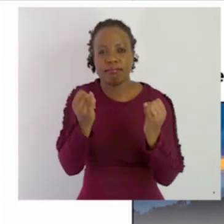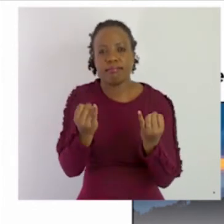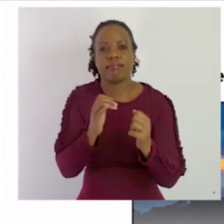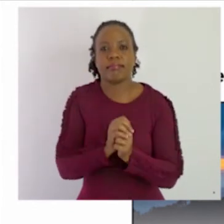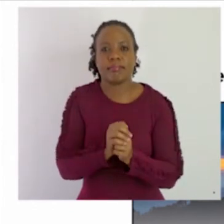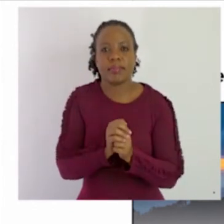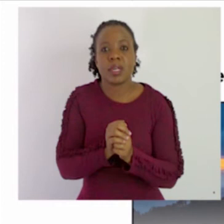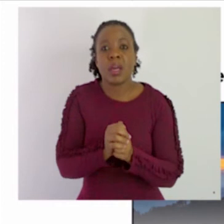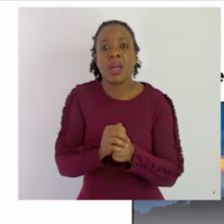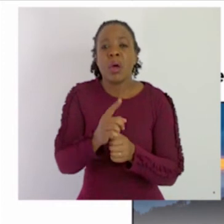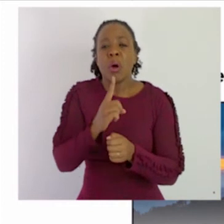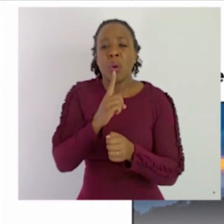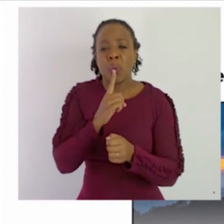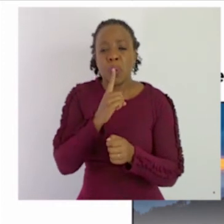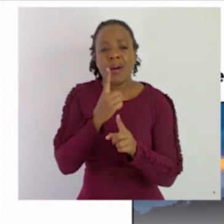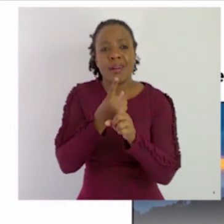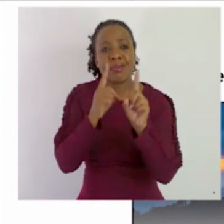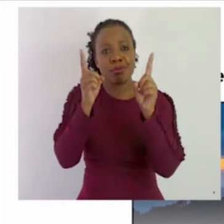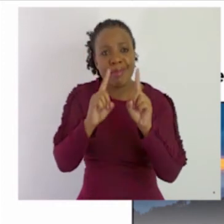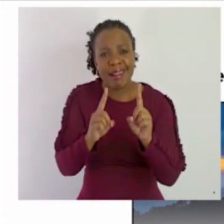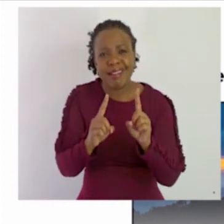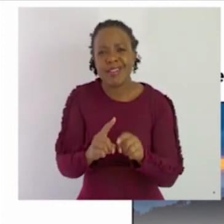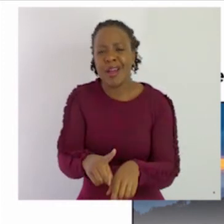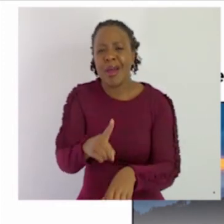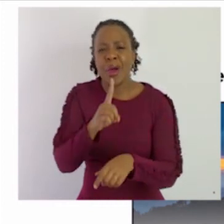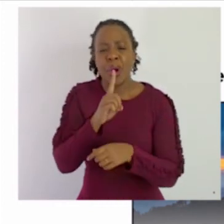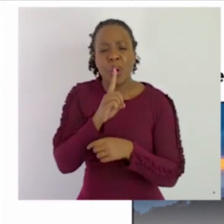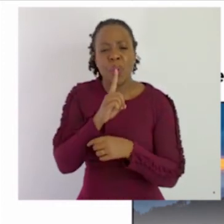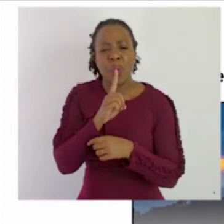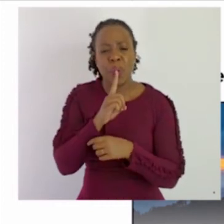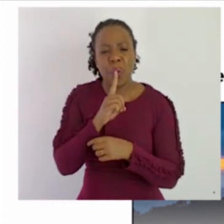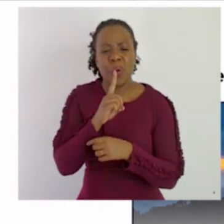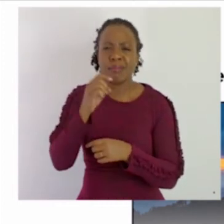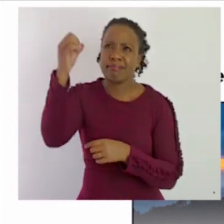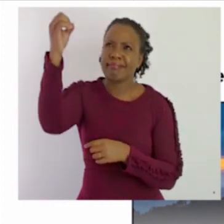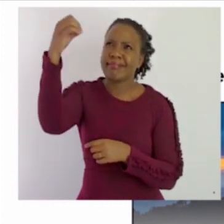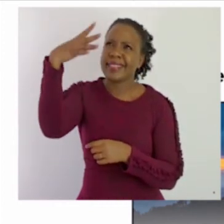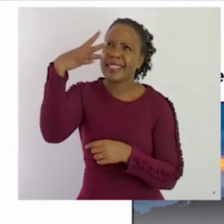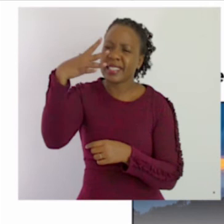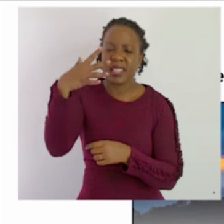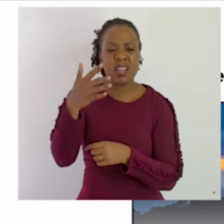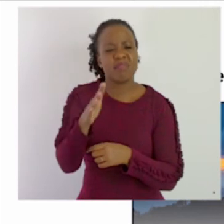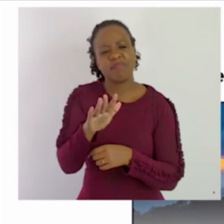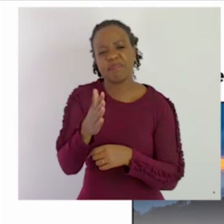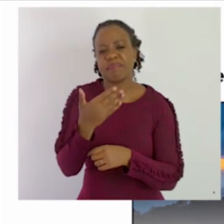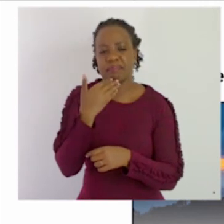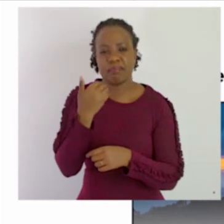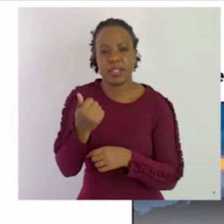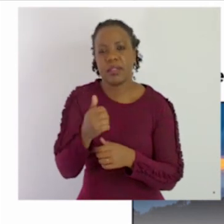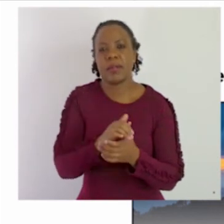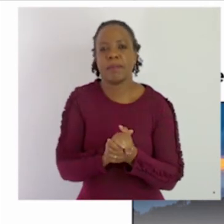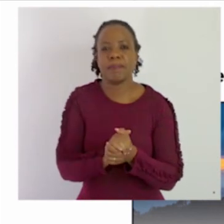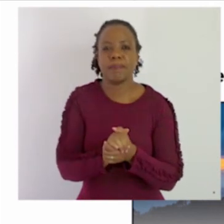from lightning is 5 times hotter than the surface of the sun.